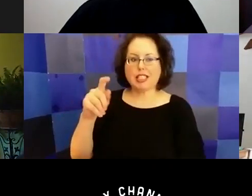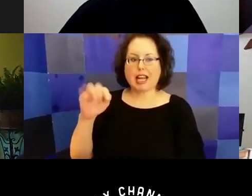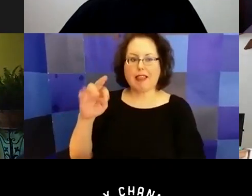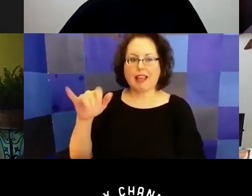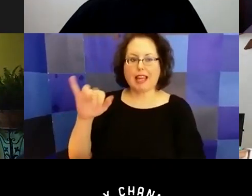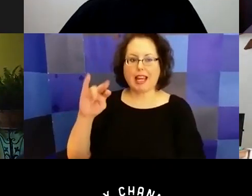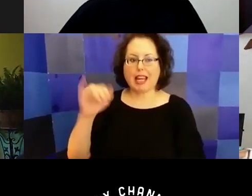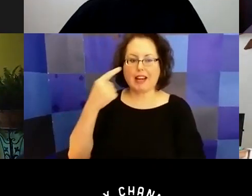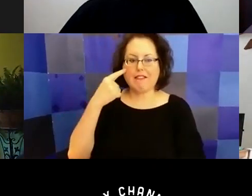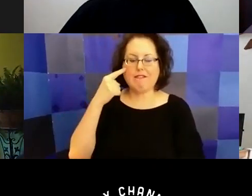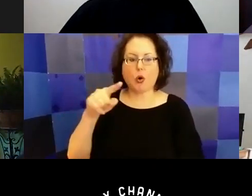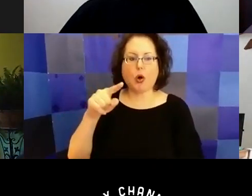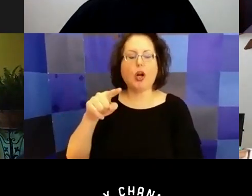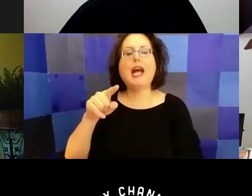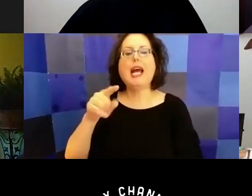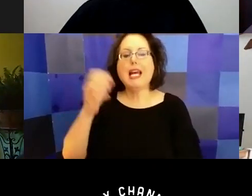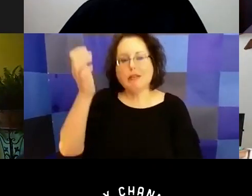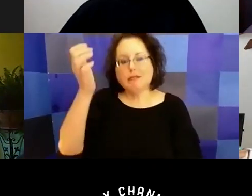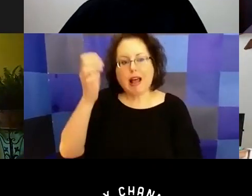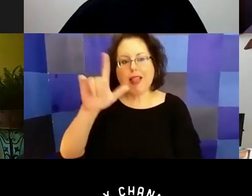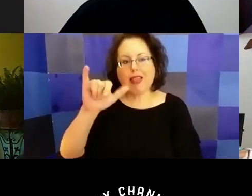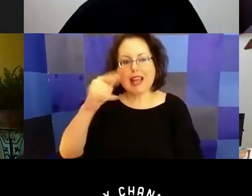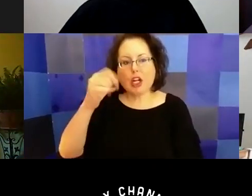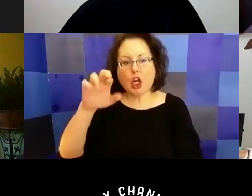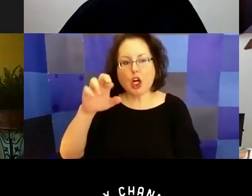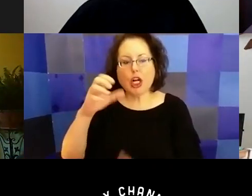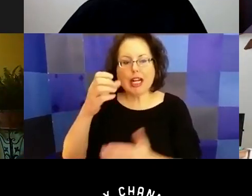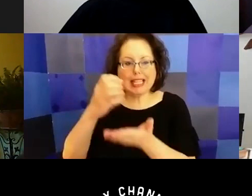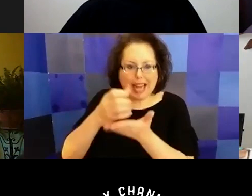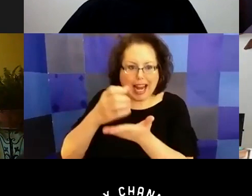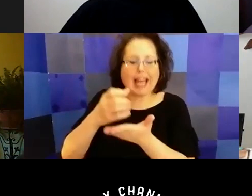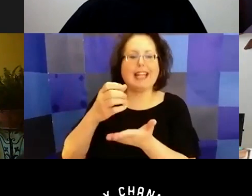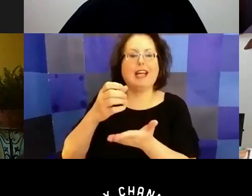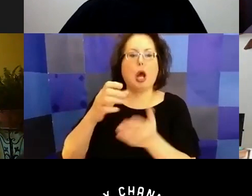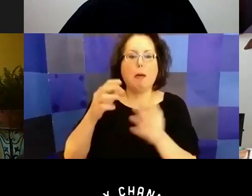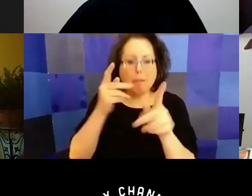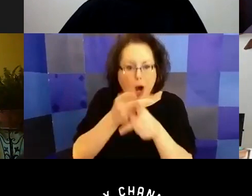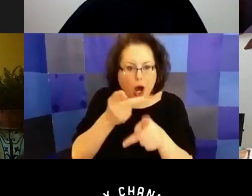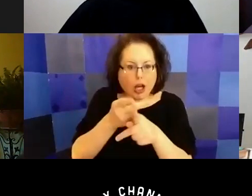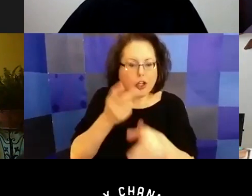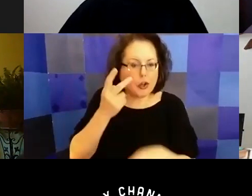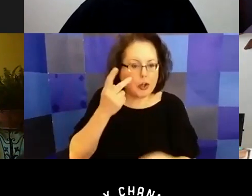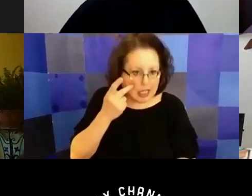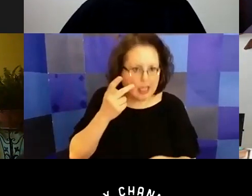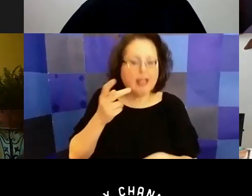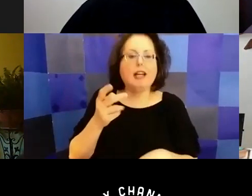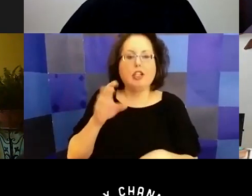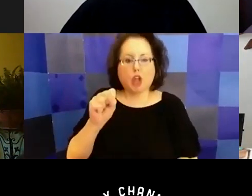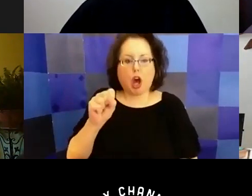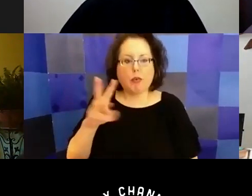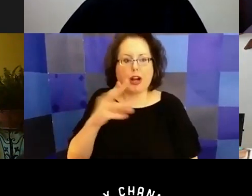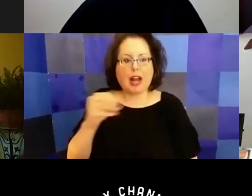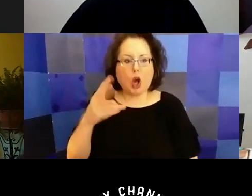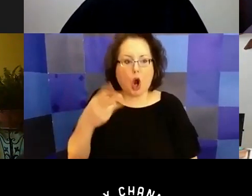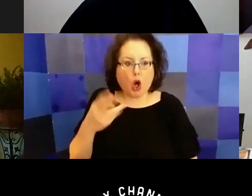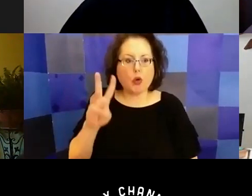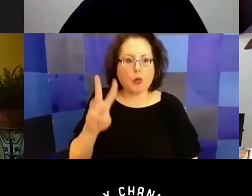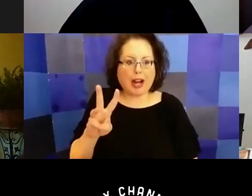can monitoring software and hardware components by increasing the total allocation